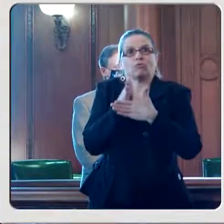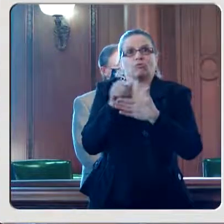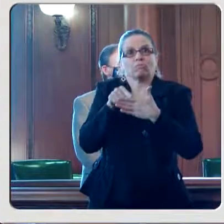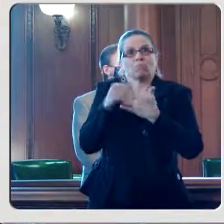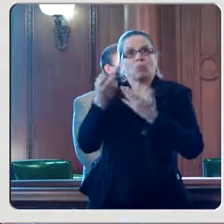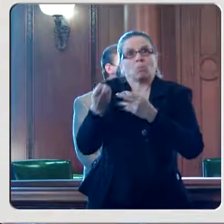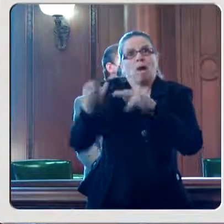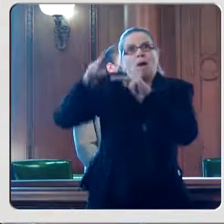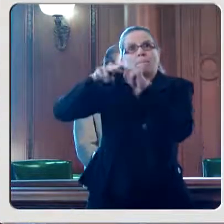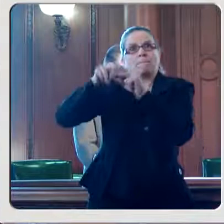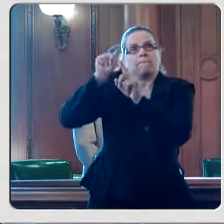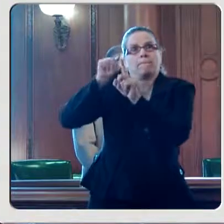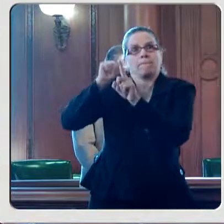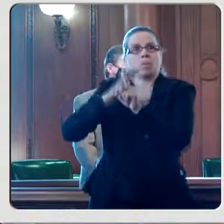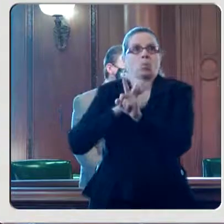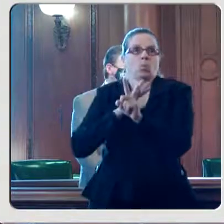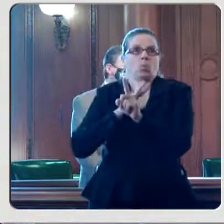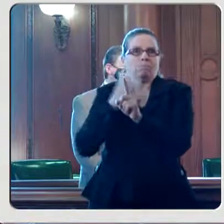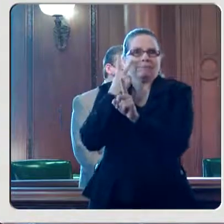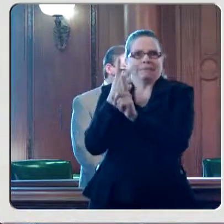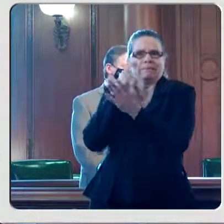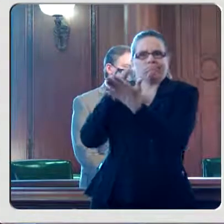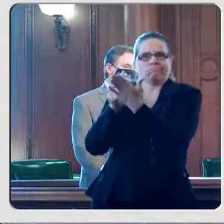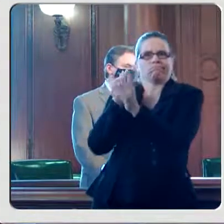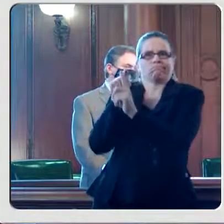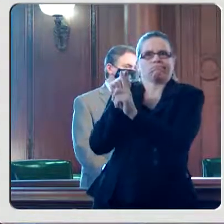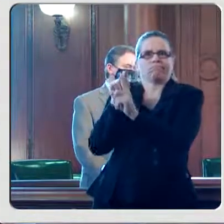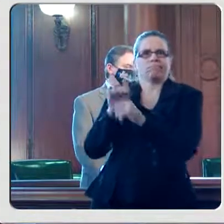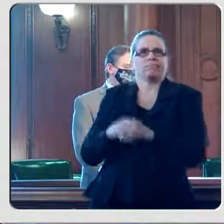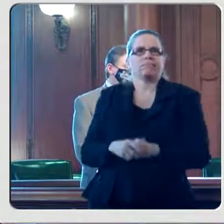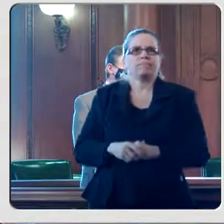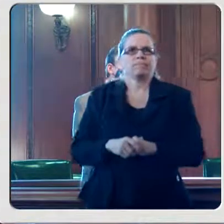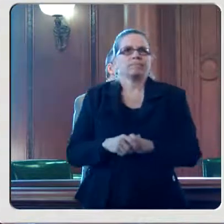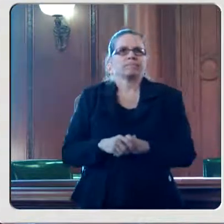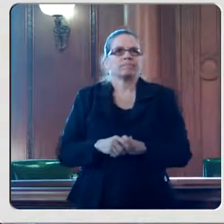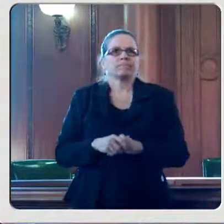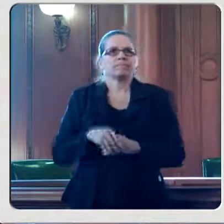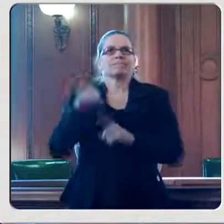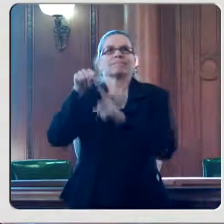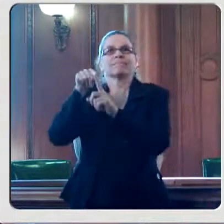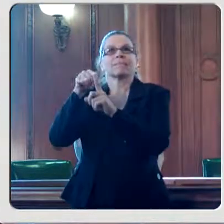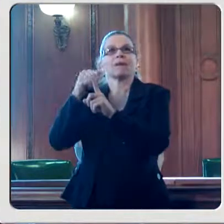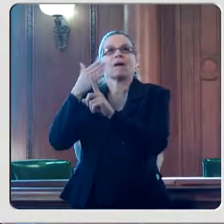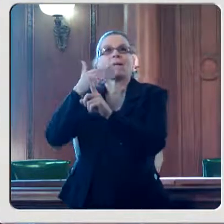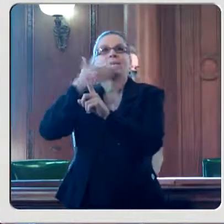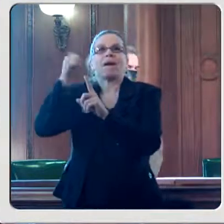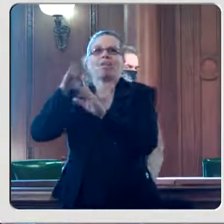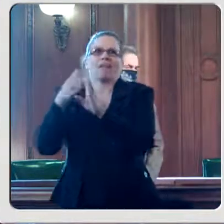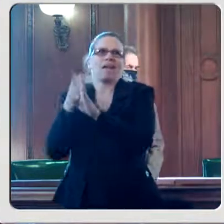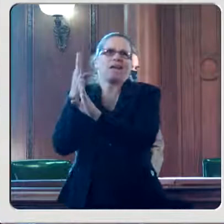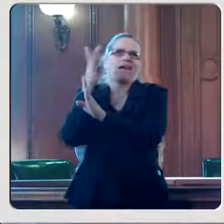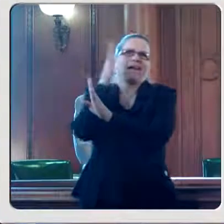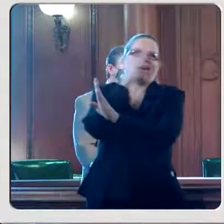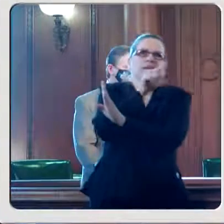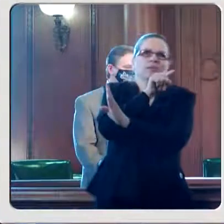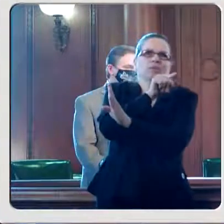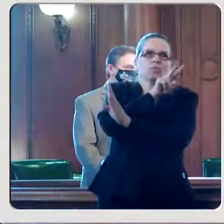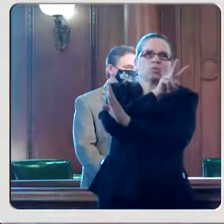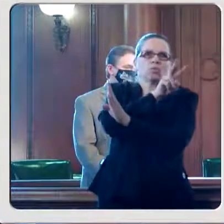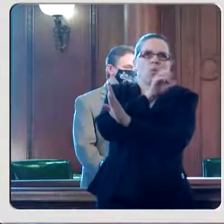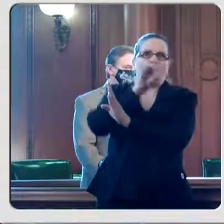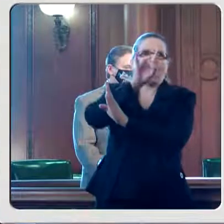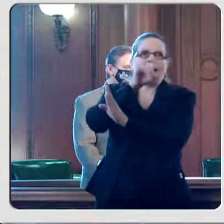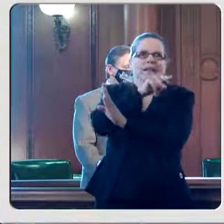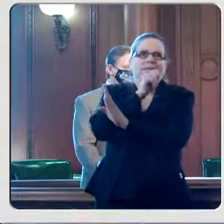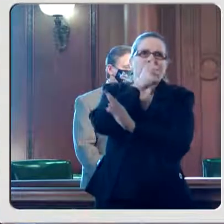price per square foot was $128, and the median sale price was $210,000. Again,